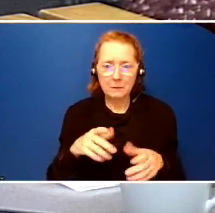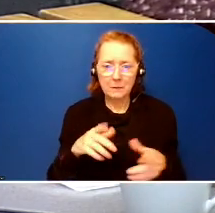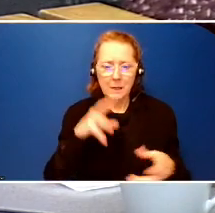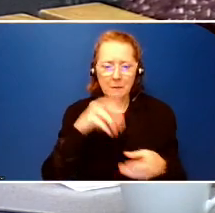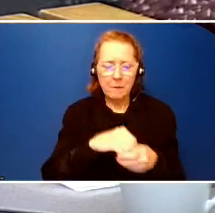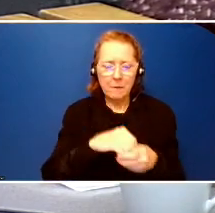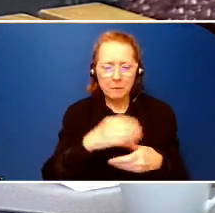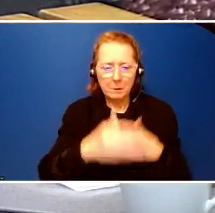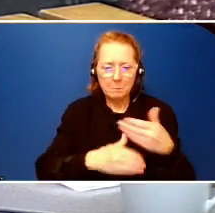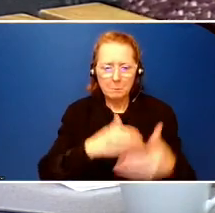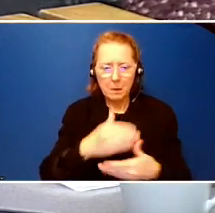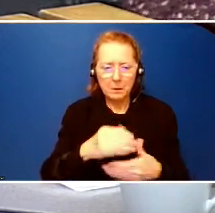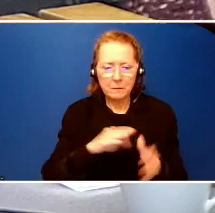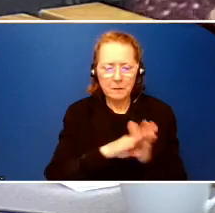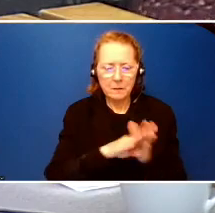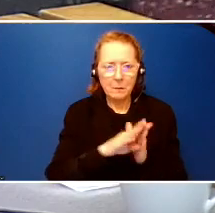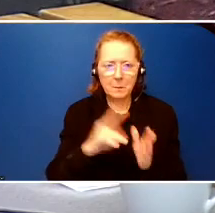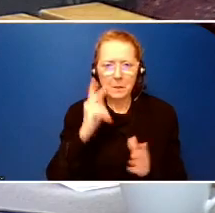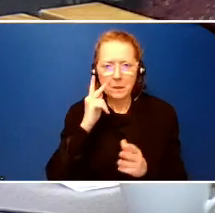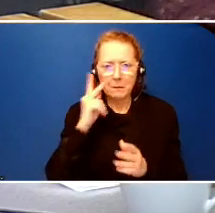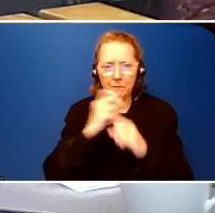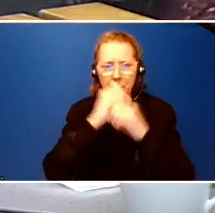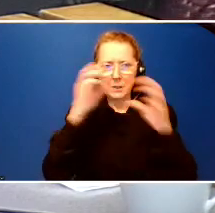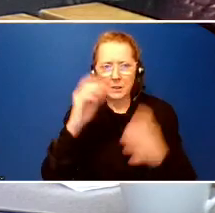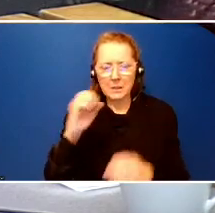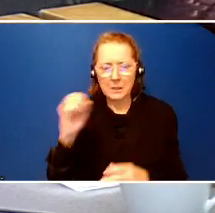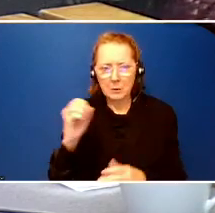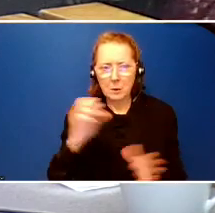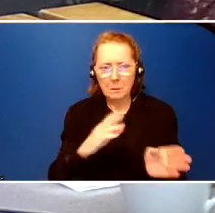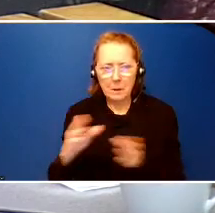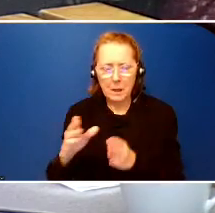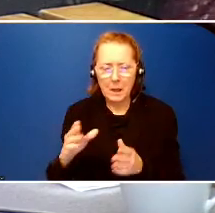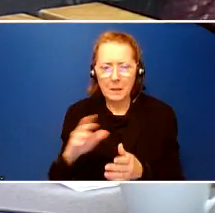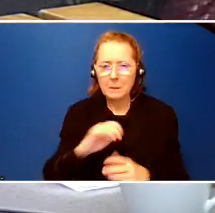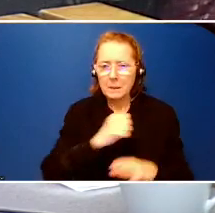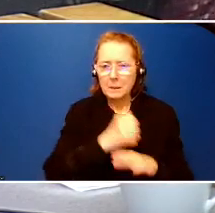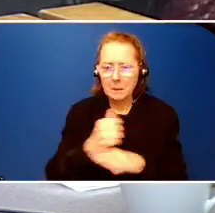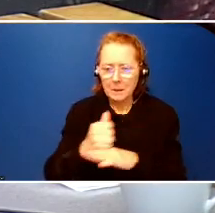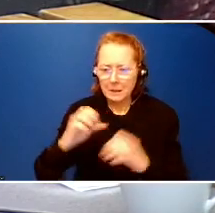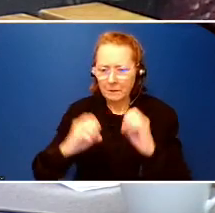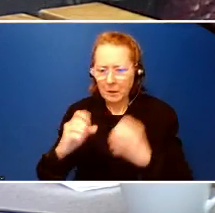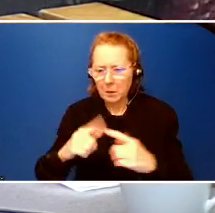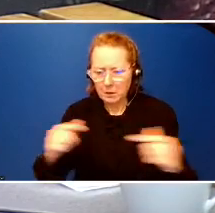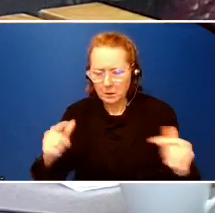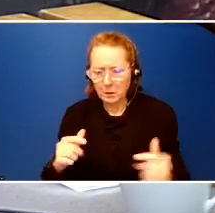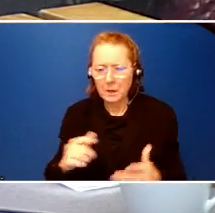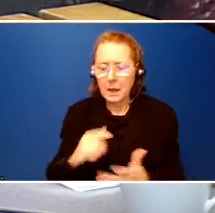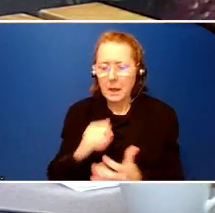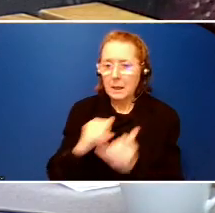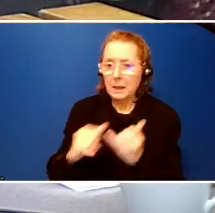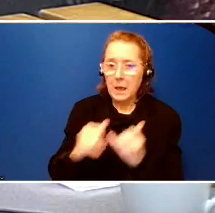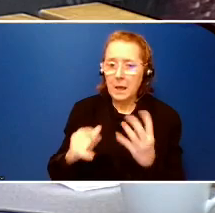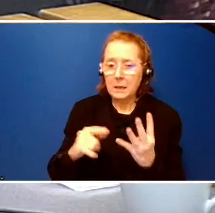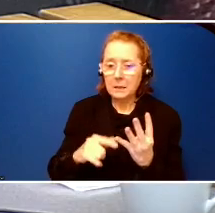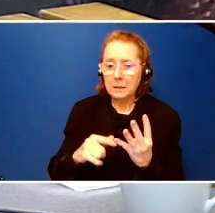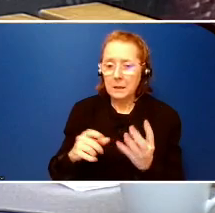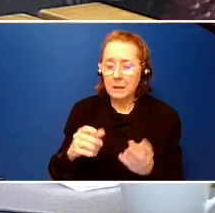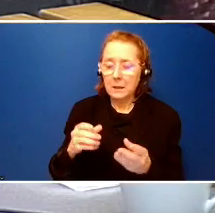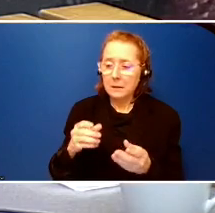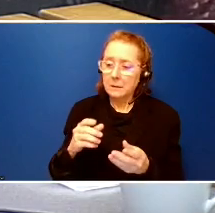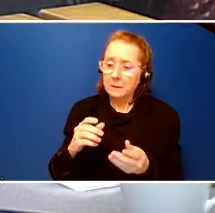Zero plan, plus implementation, evaluation, so on. And then last but not least, facilitate broader community